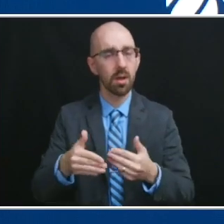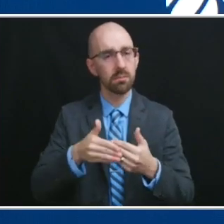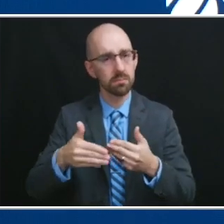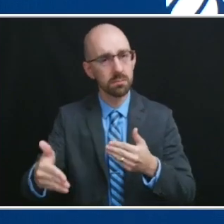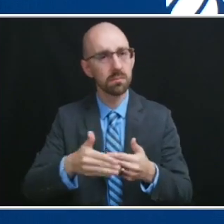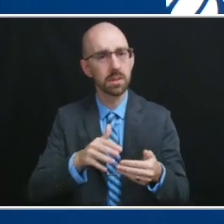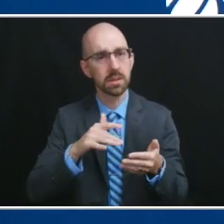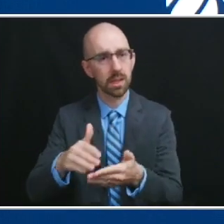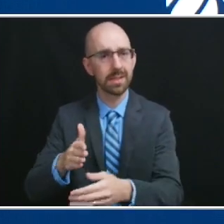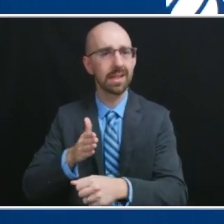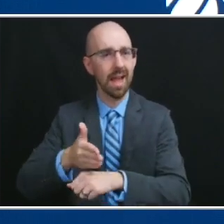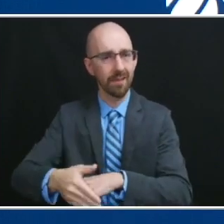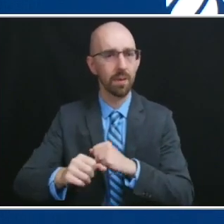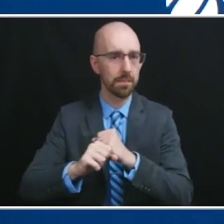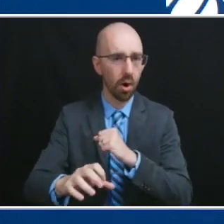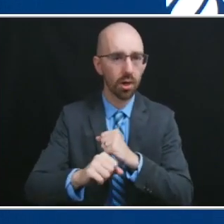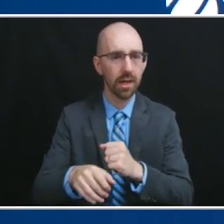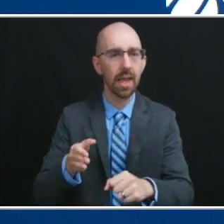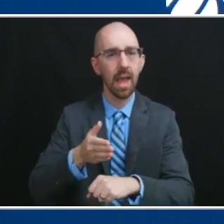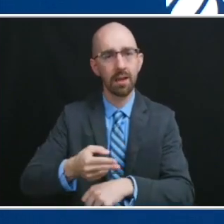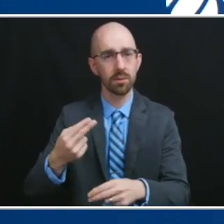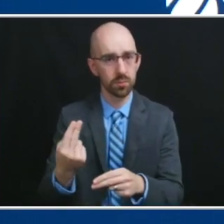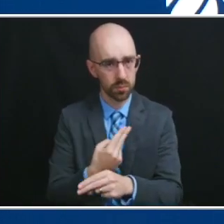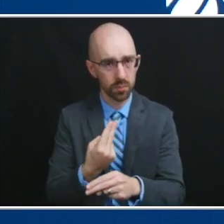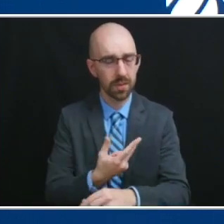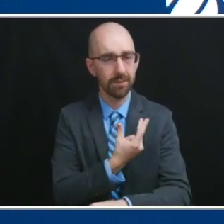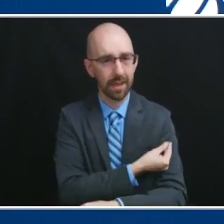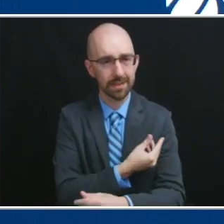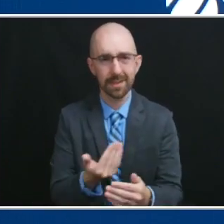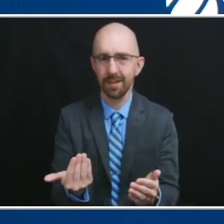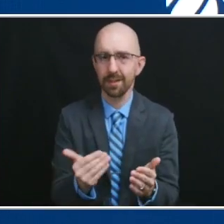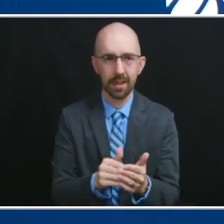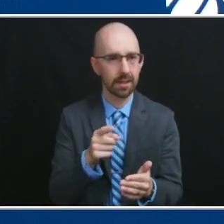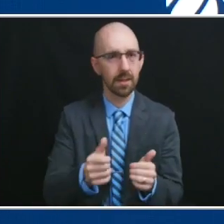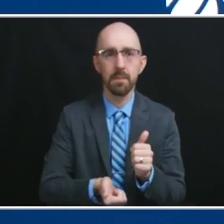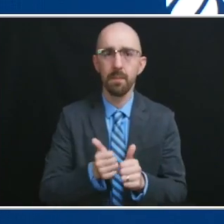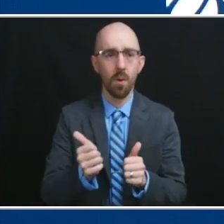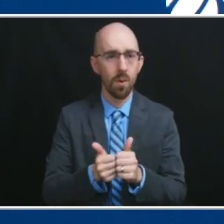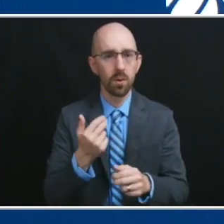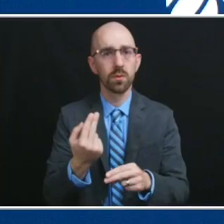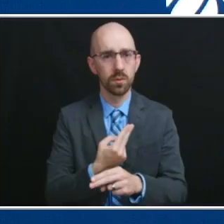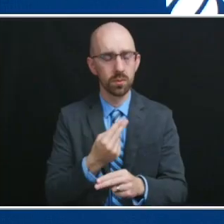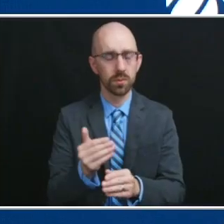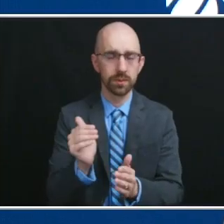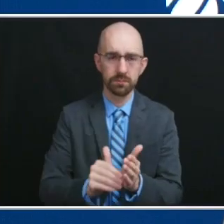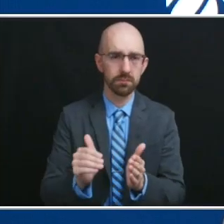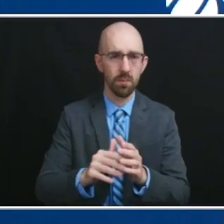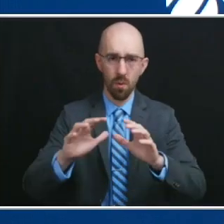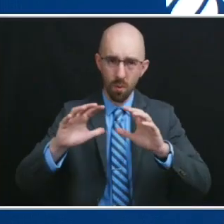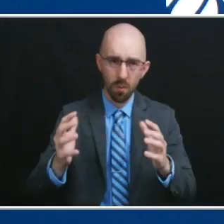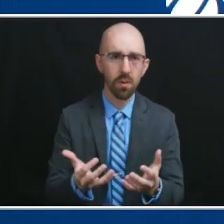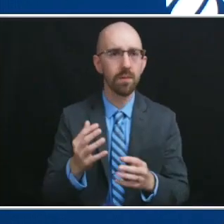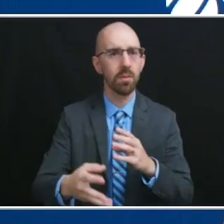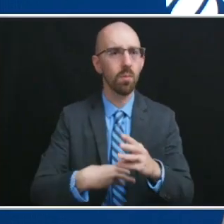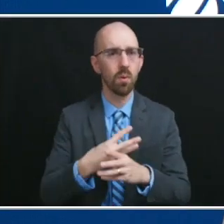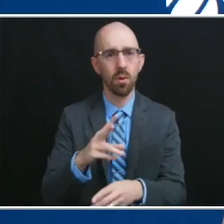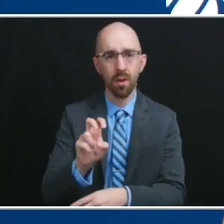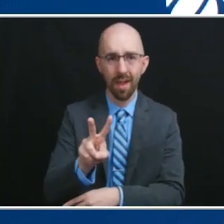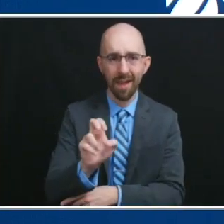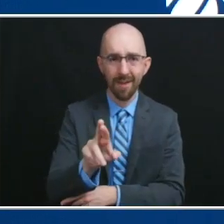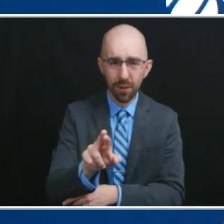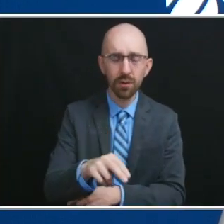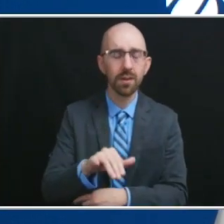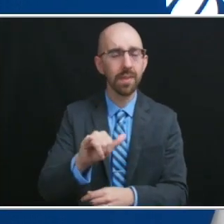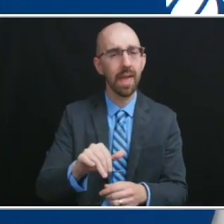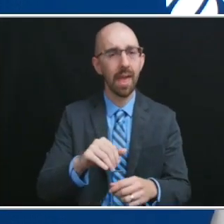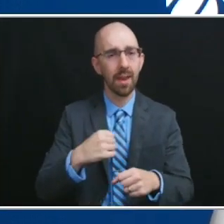the marketing, after the use of the vaccine, again, this is the most used vaccine in the world ever. That data, that science